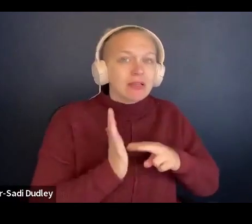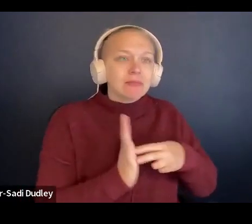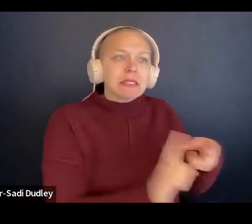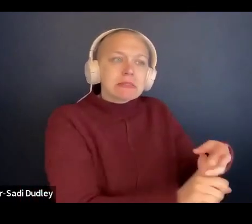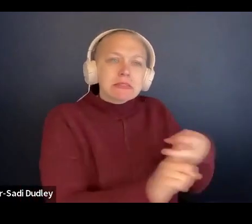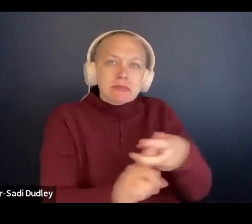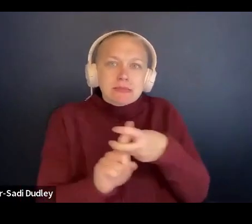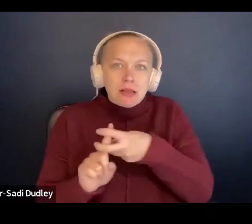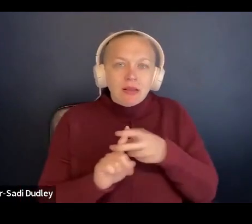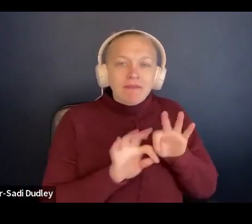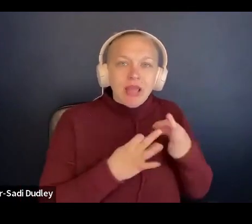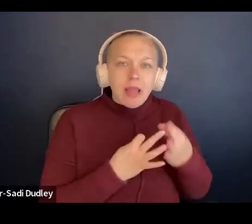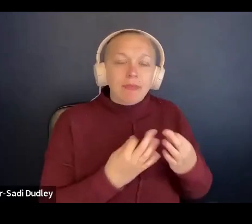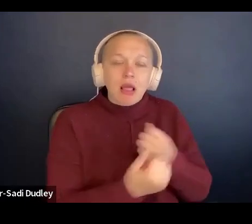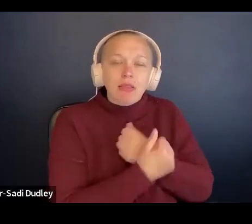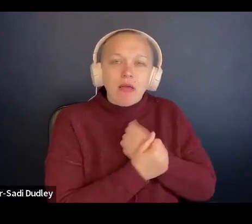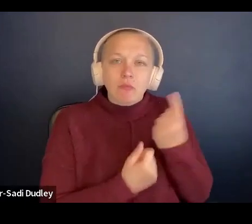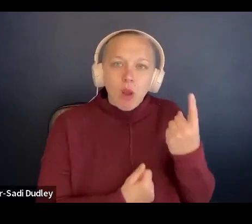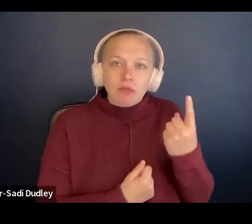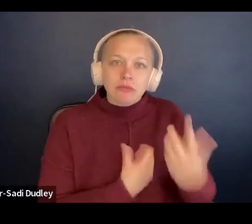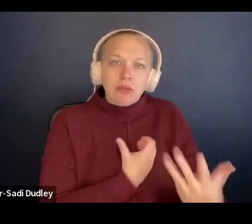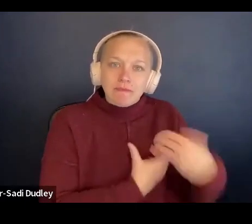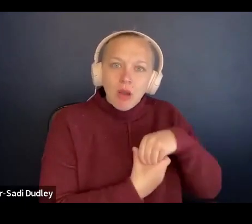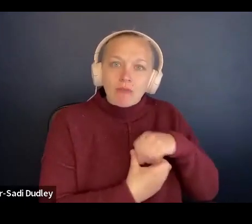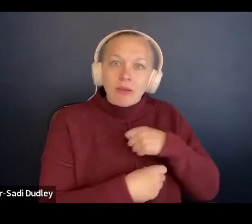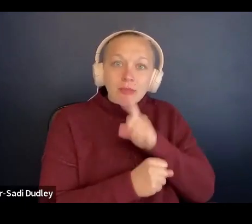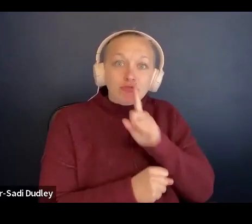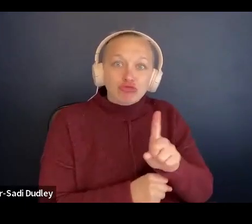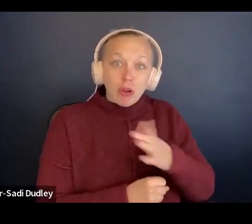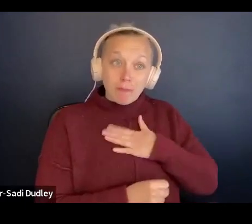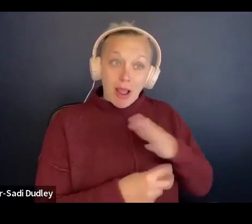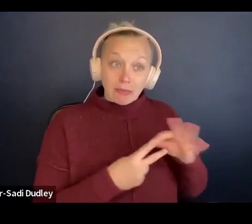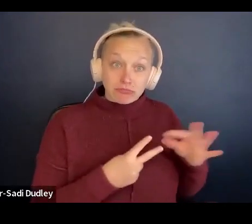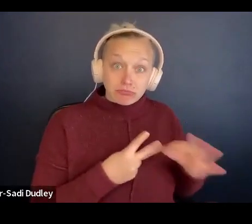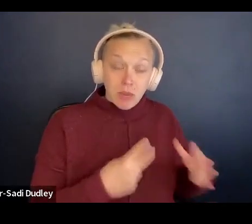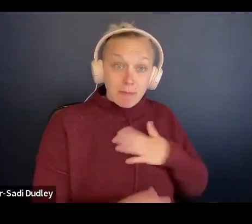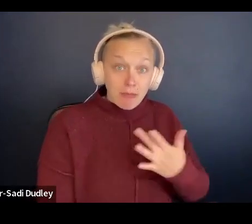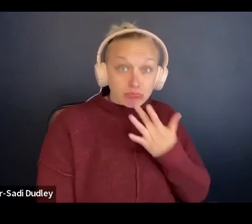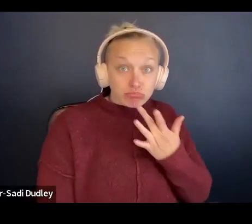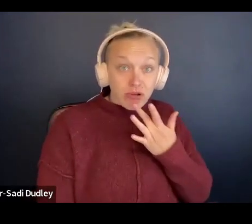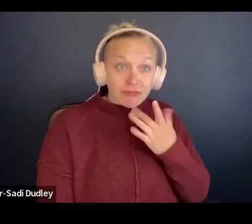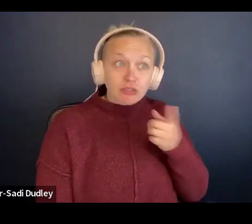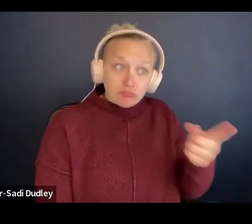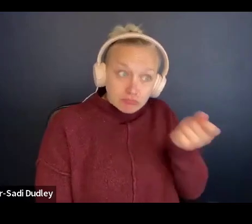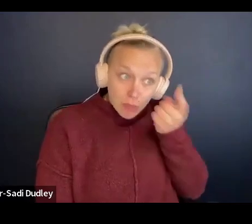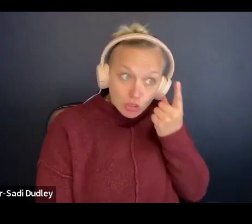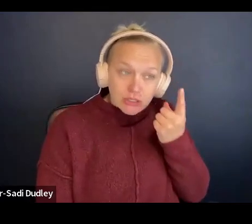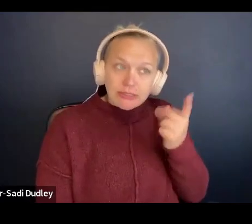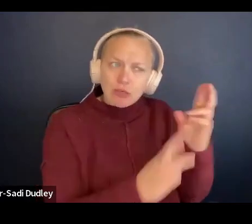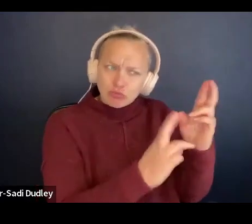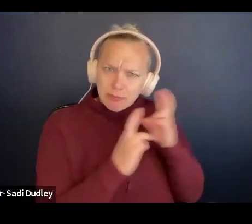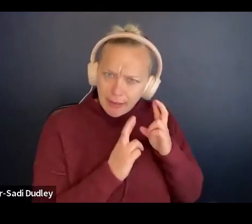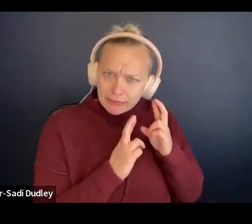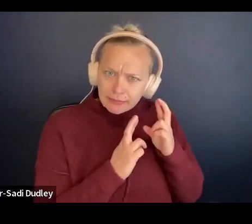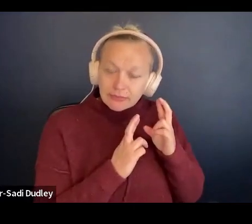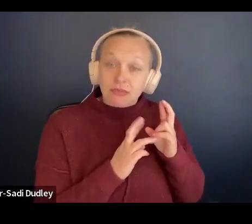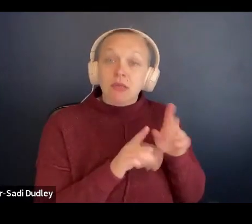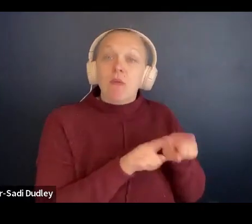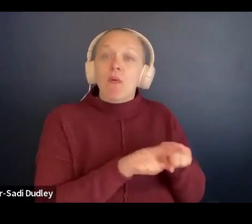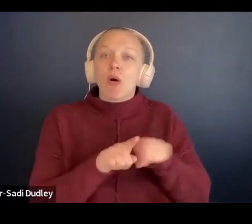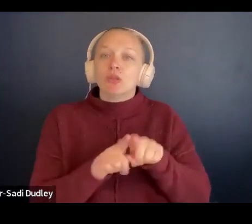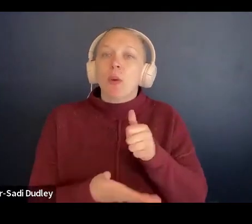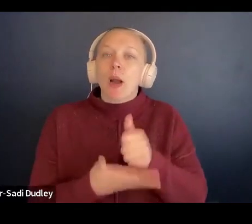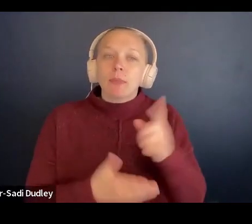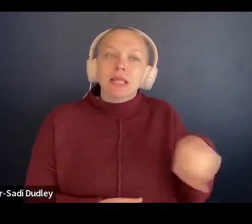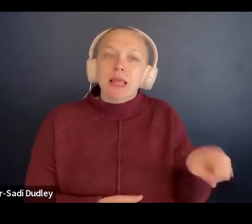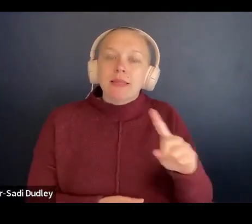ensure your choices are understood and respected. It can also help them feel more comfortable when their arrangement time comes. So I can't tell you